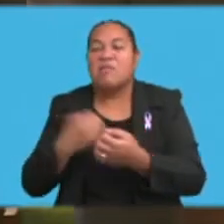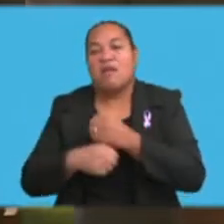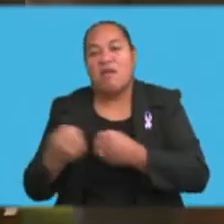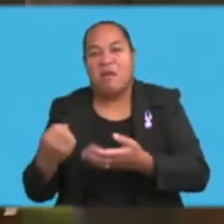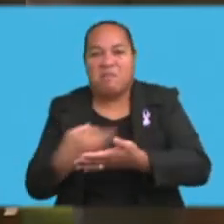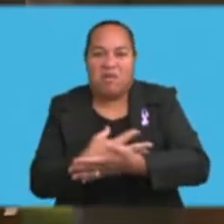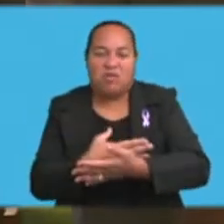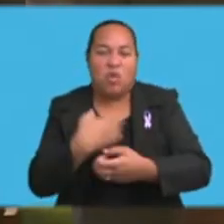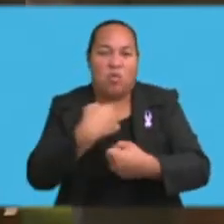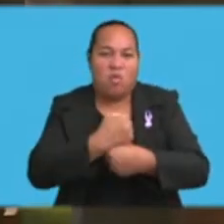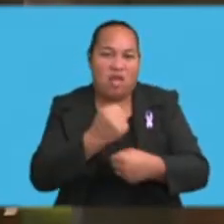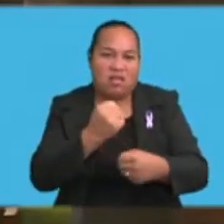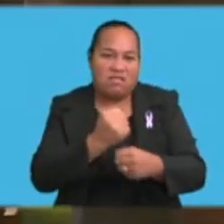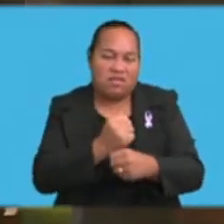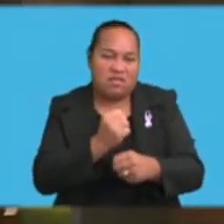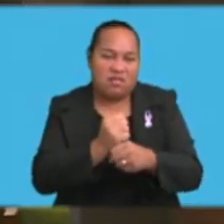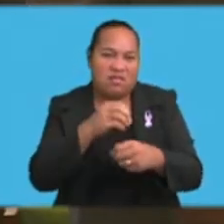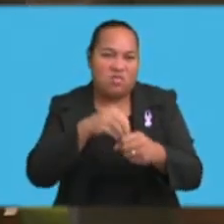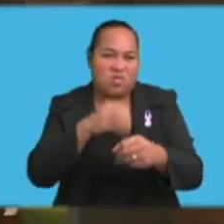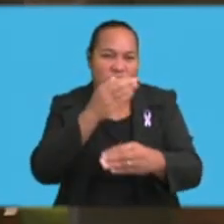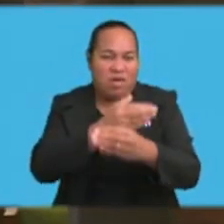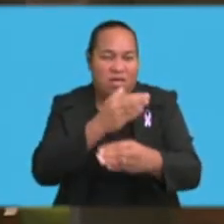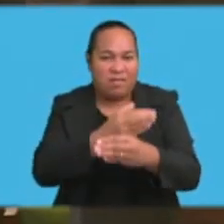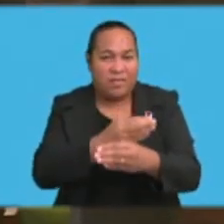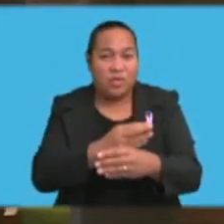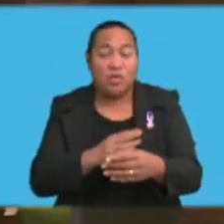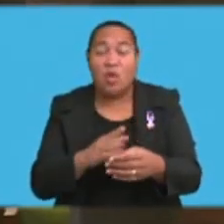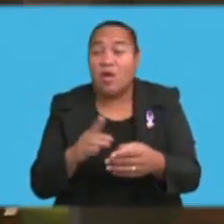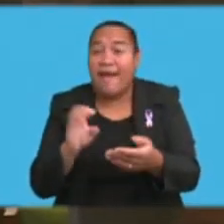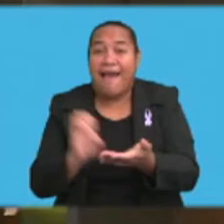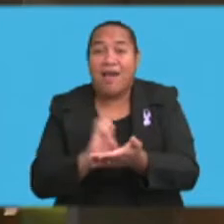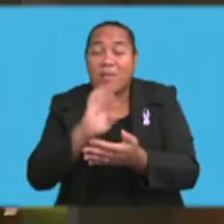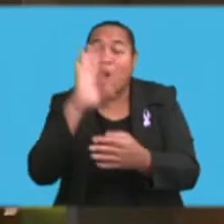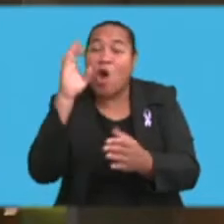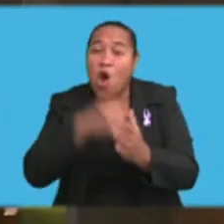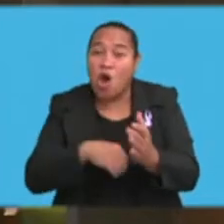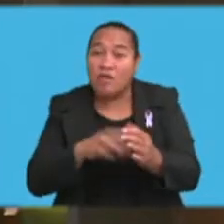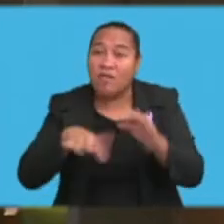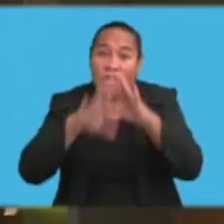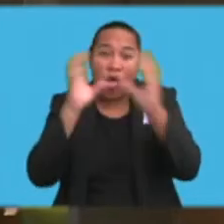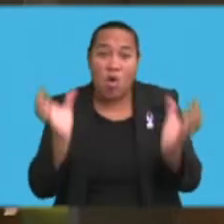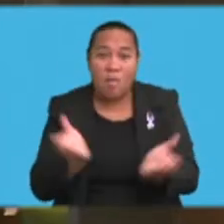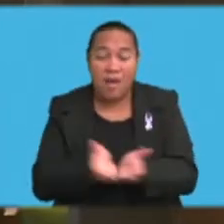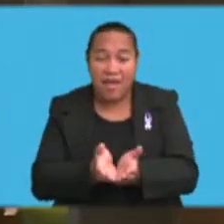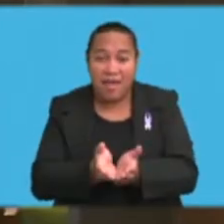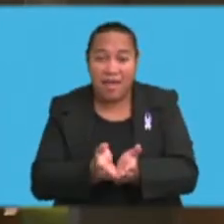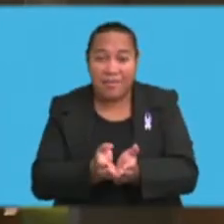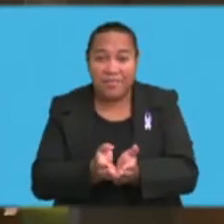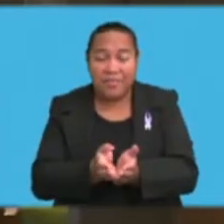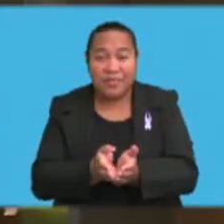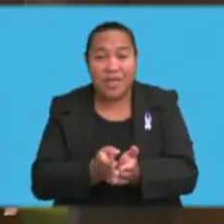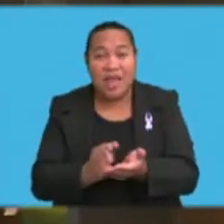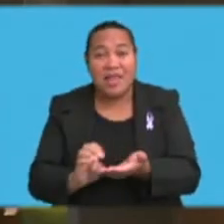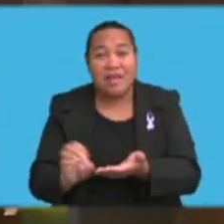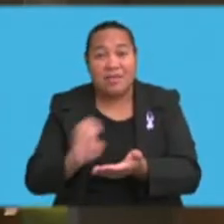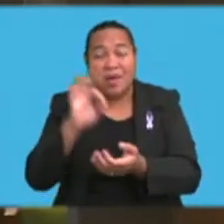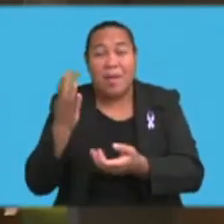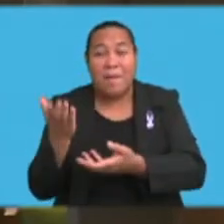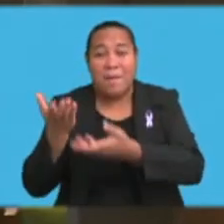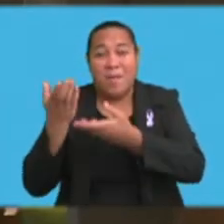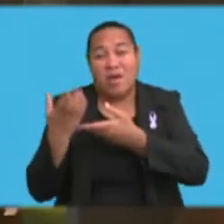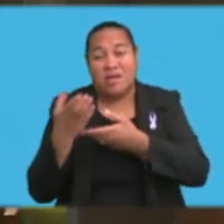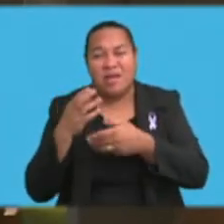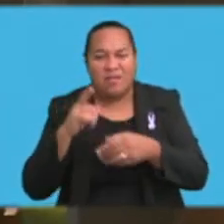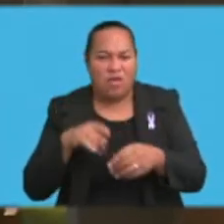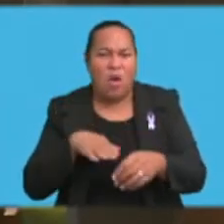and productivity. In terms of the economic cost of all of this globally, the economic burden of poor